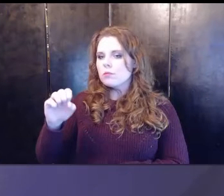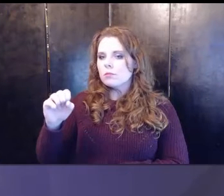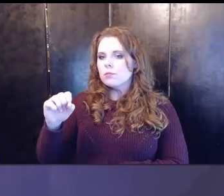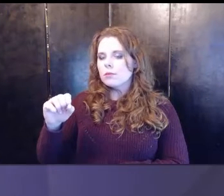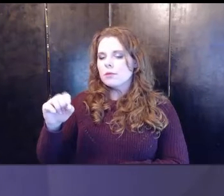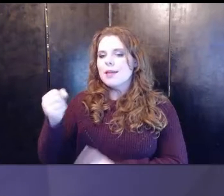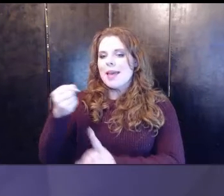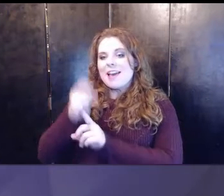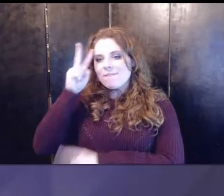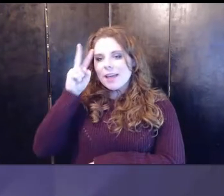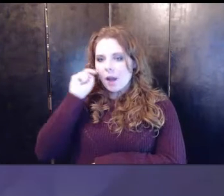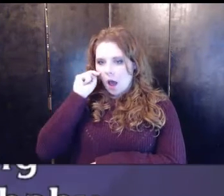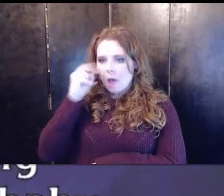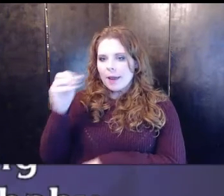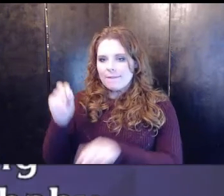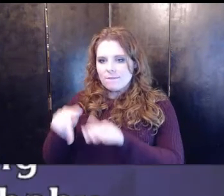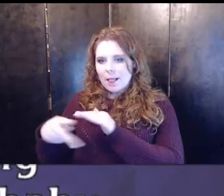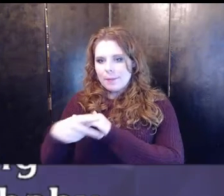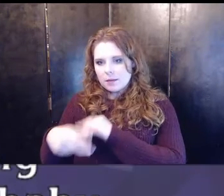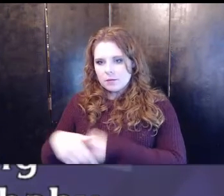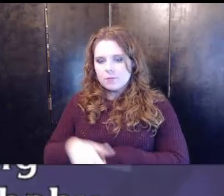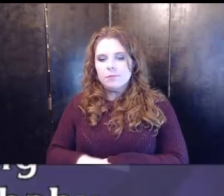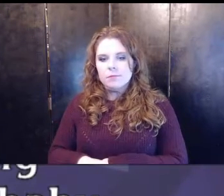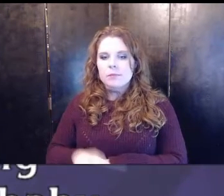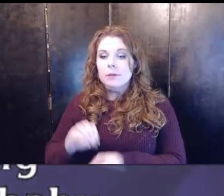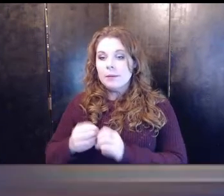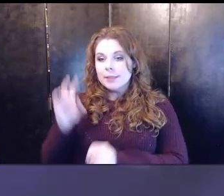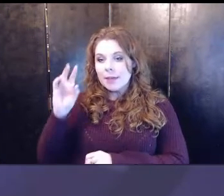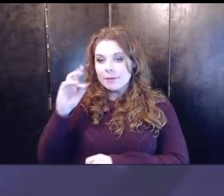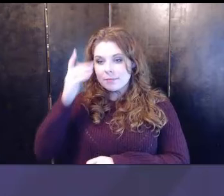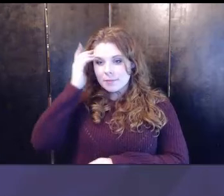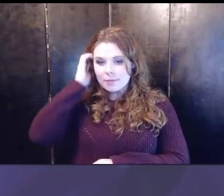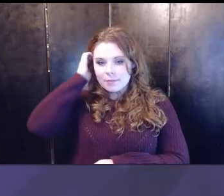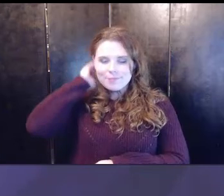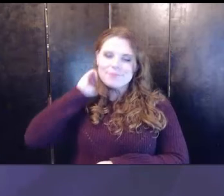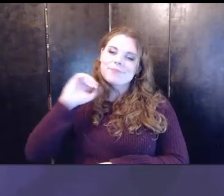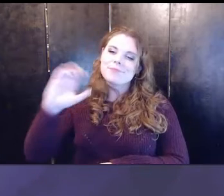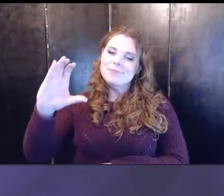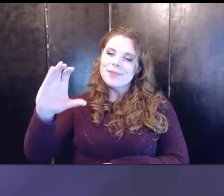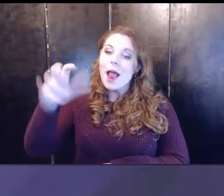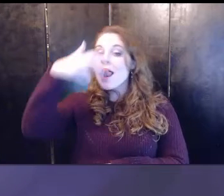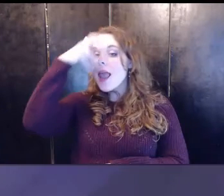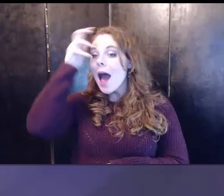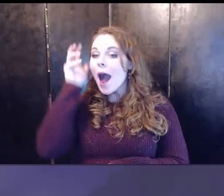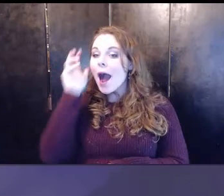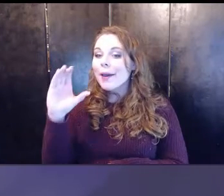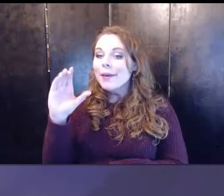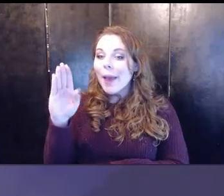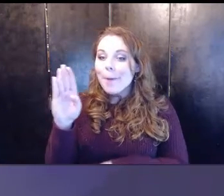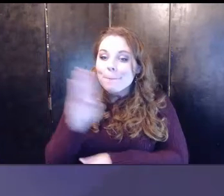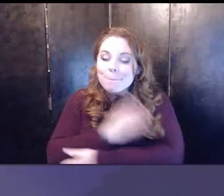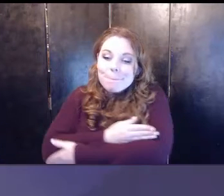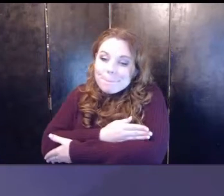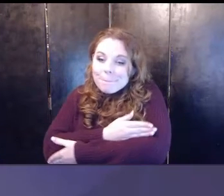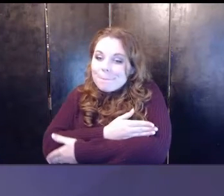and the Philippines. The answer to question 7 is C. Lion cubs and elephant calves